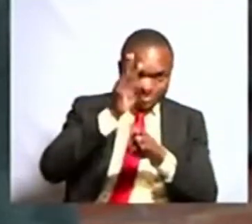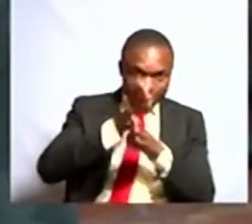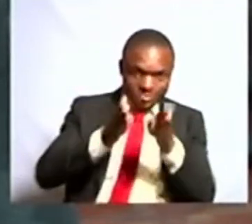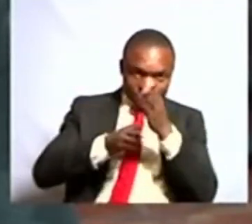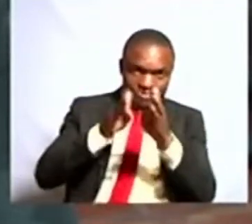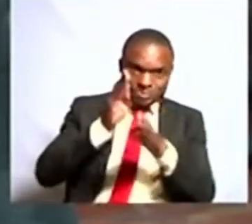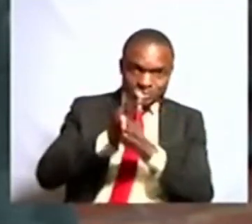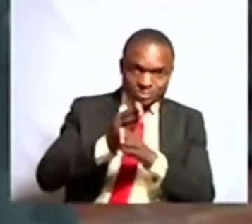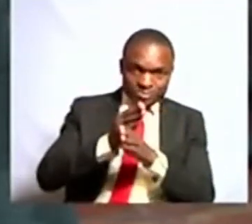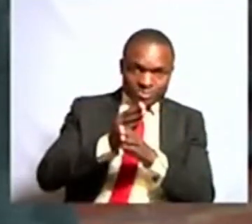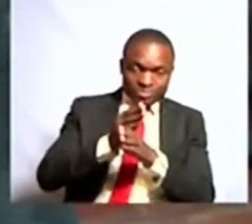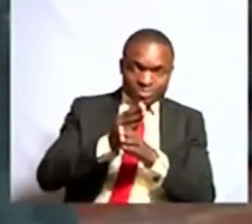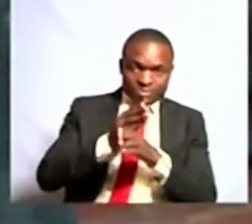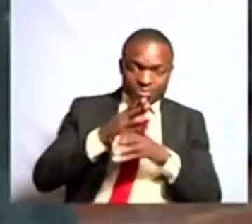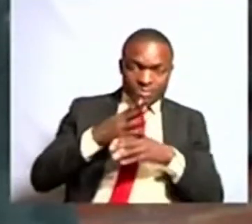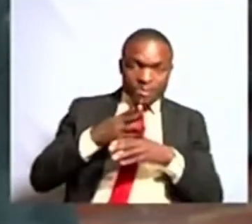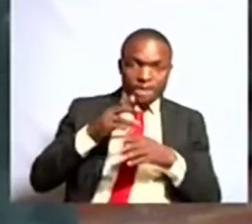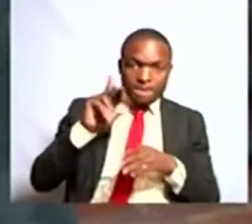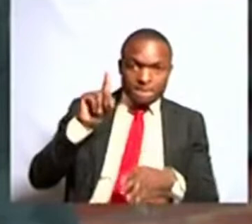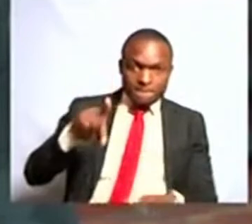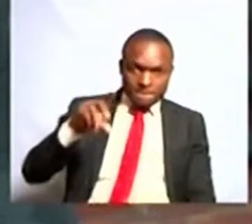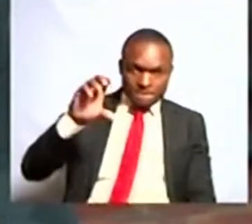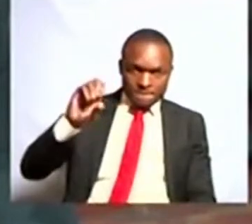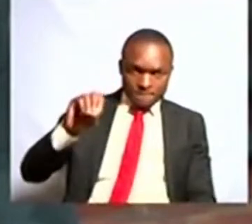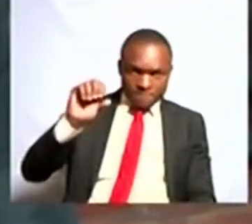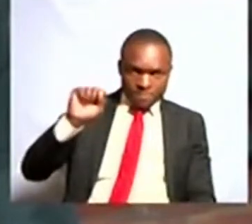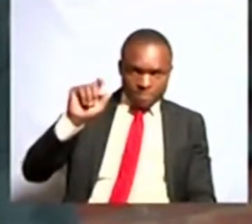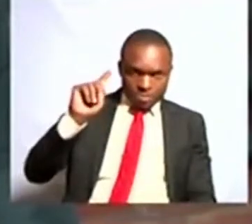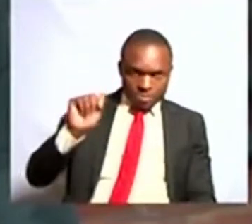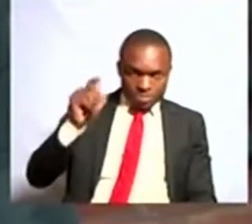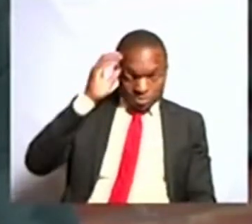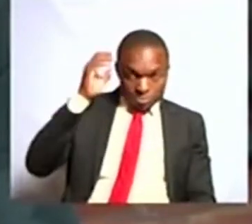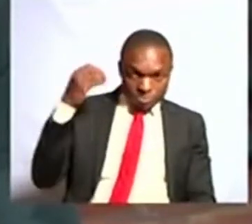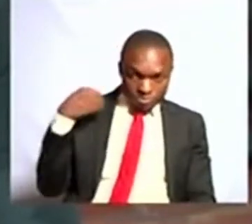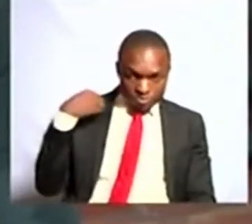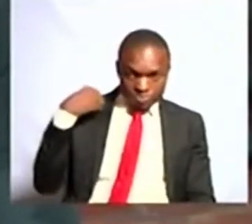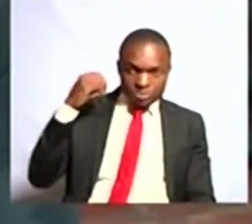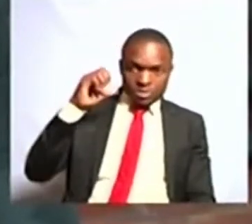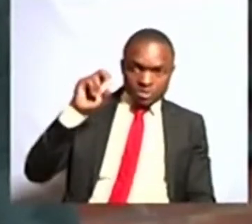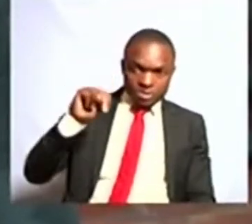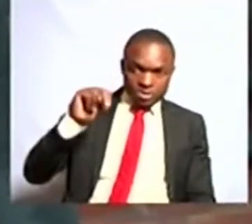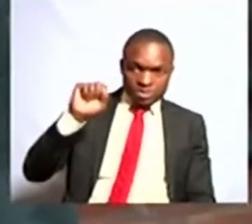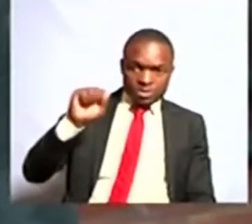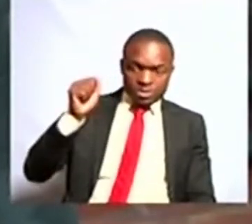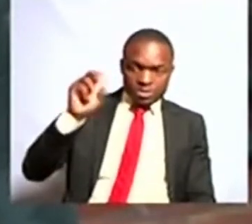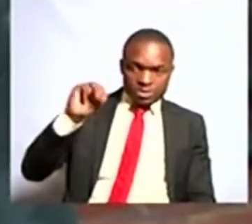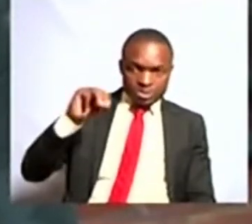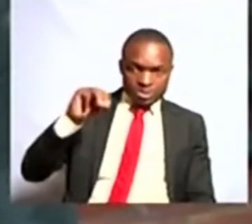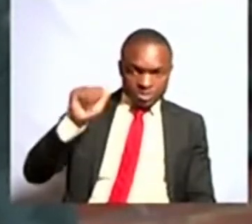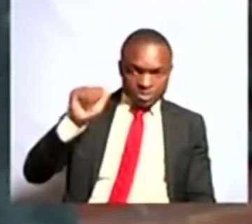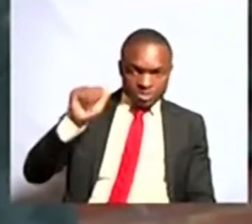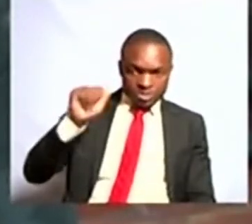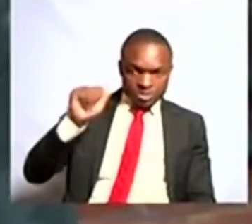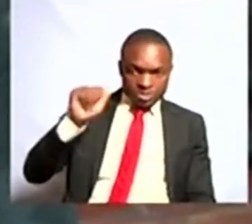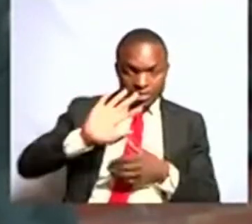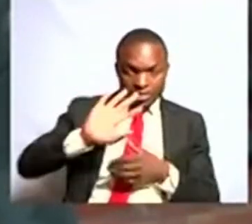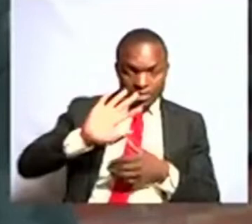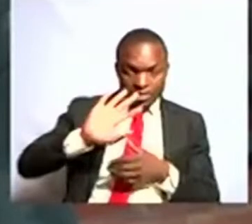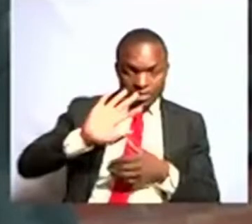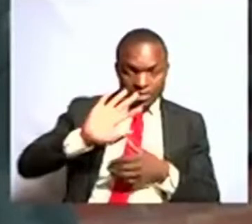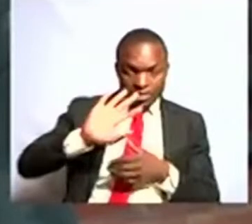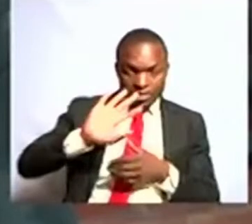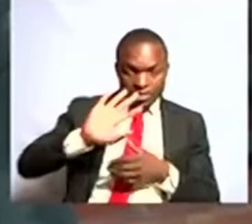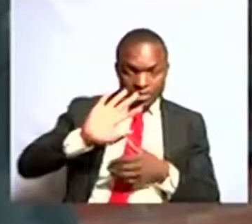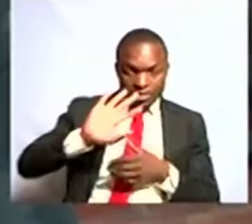constructing the post office in Insama and some houses. They had their own financial, which is Minister of Housing